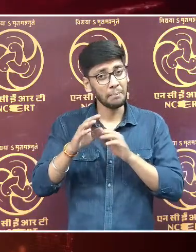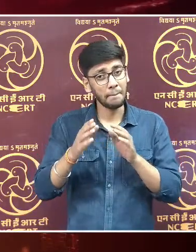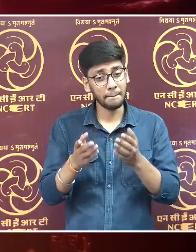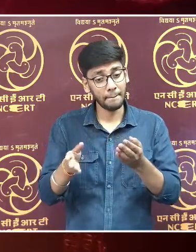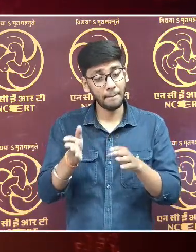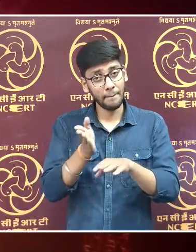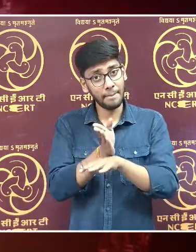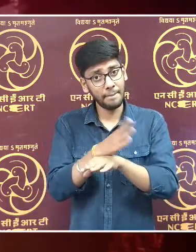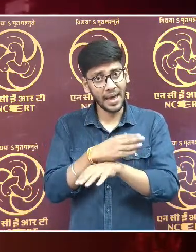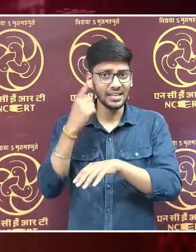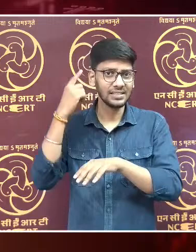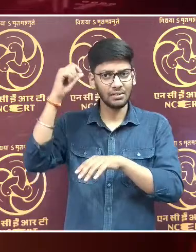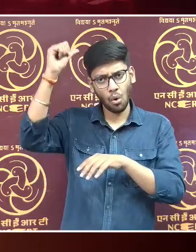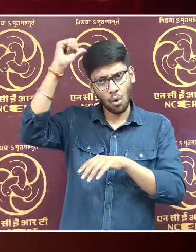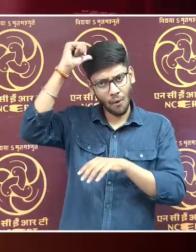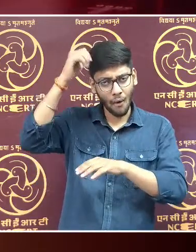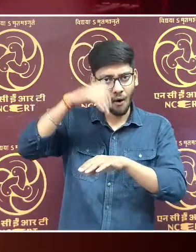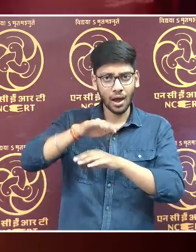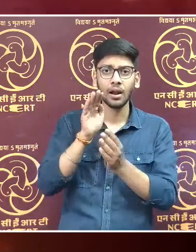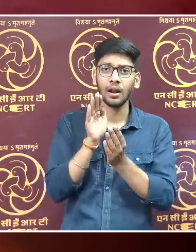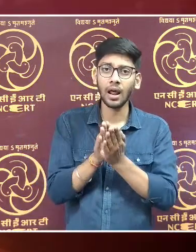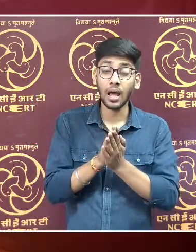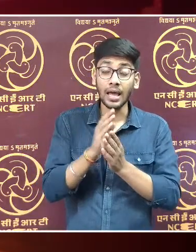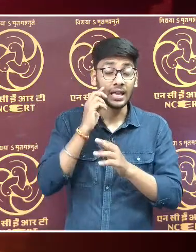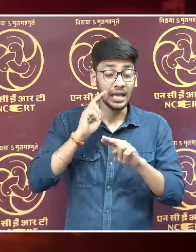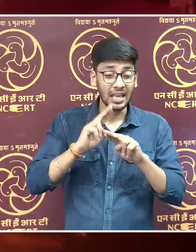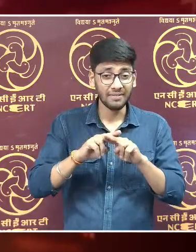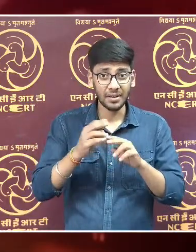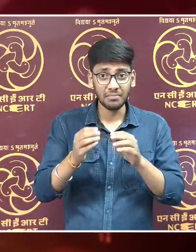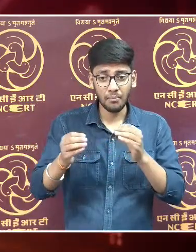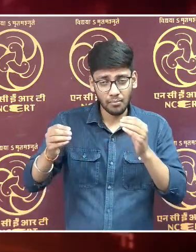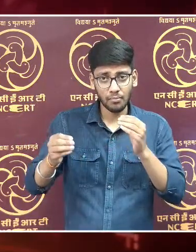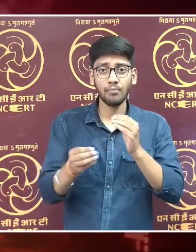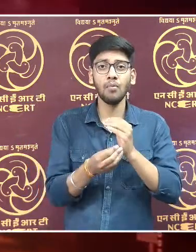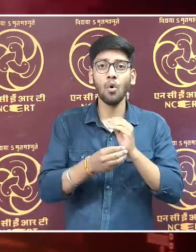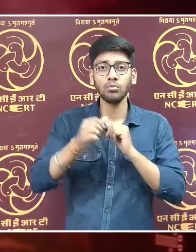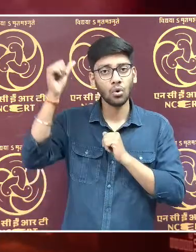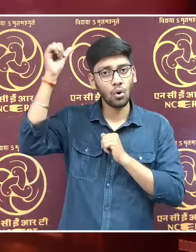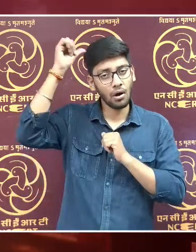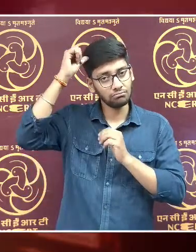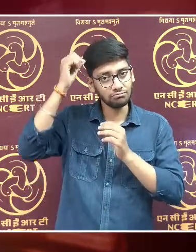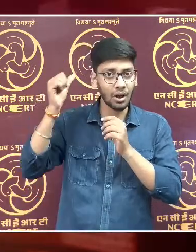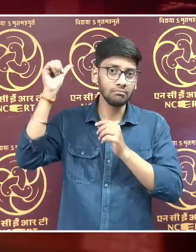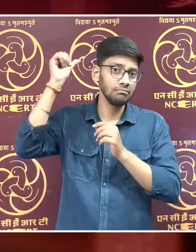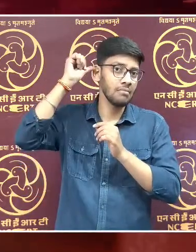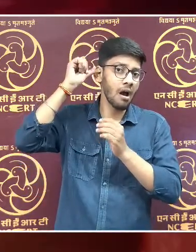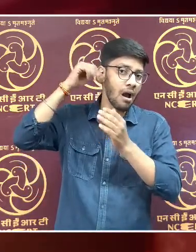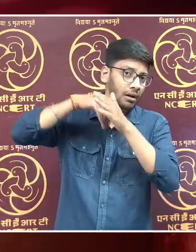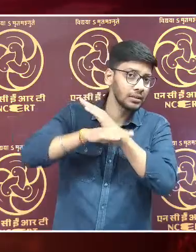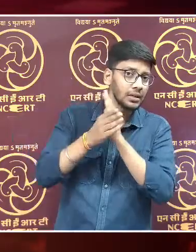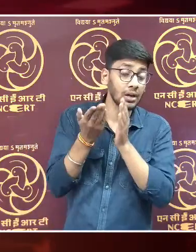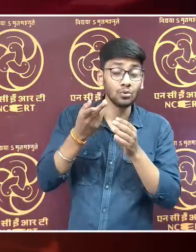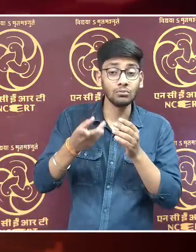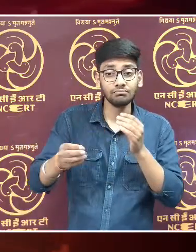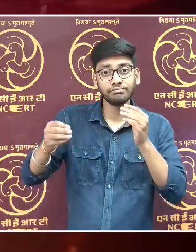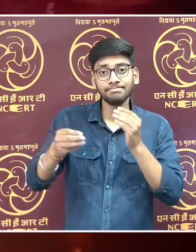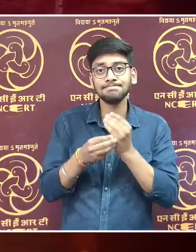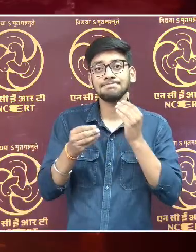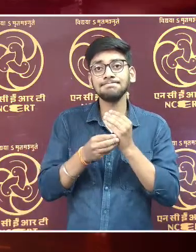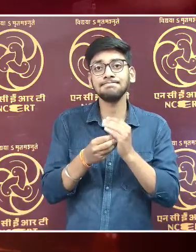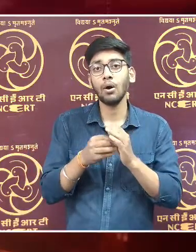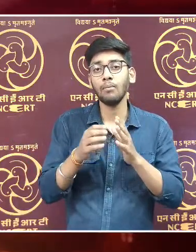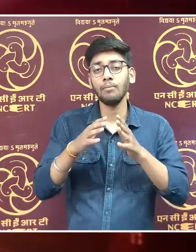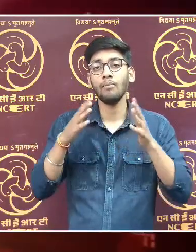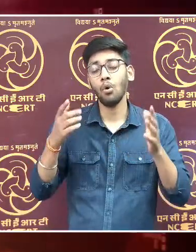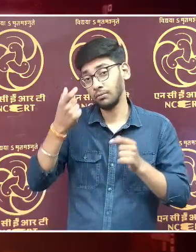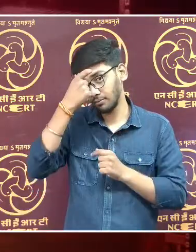the problems. So pouring more gets into more problem. Or like kids when they are in the school